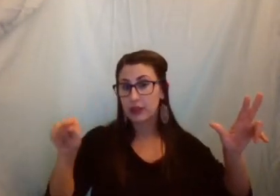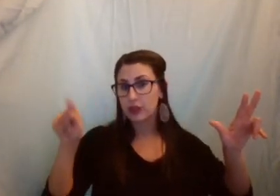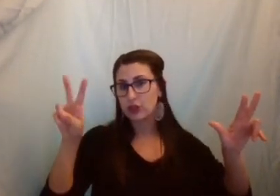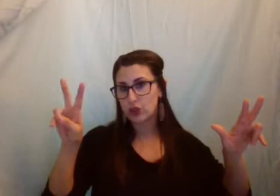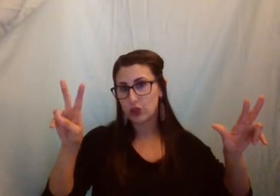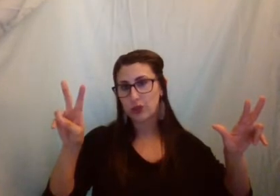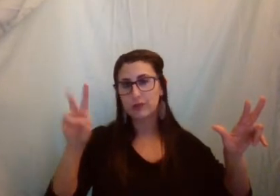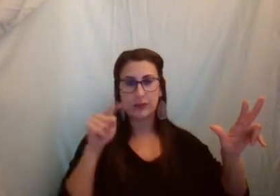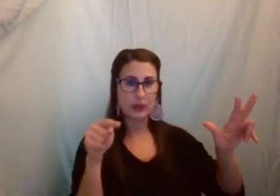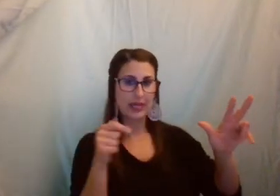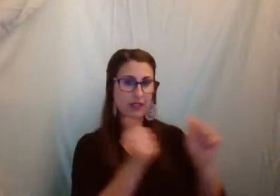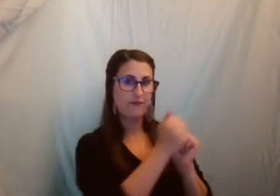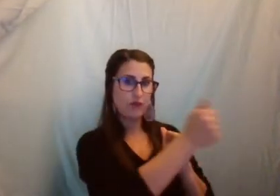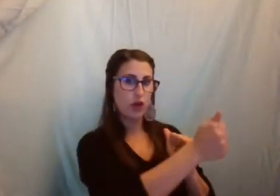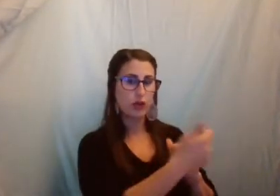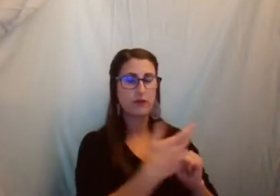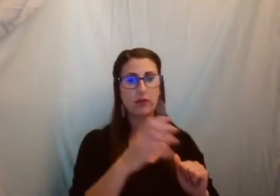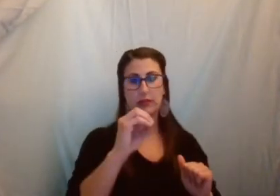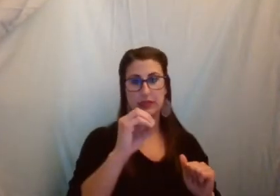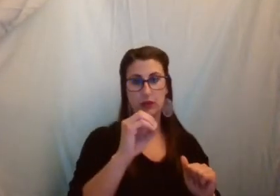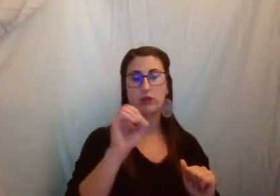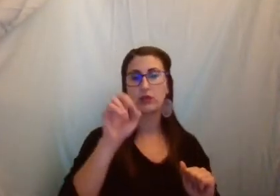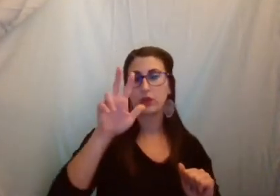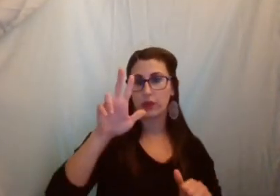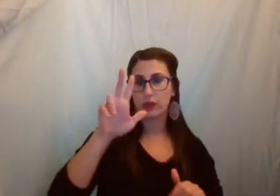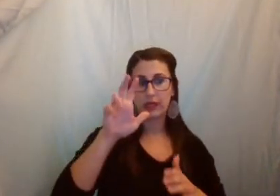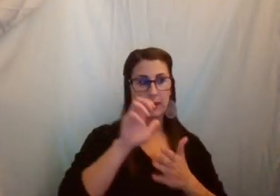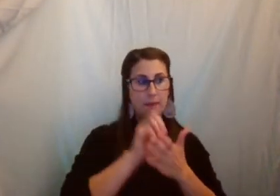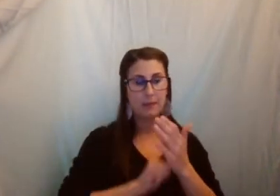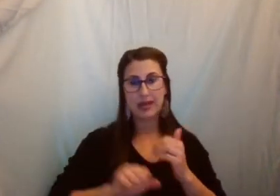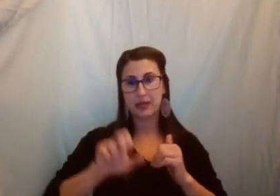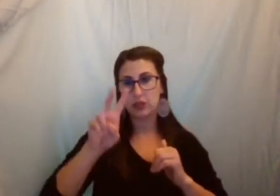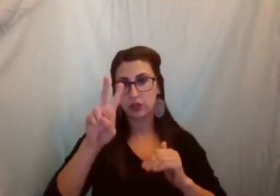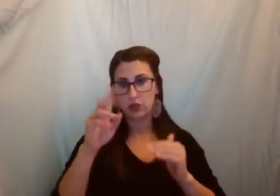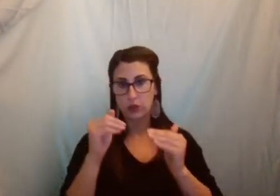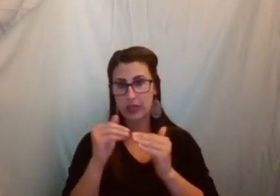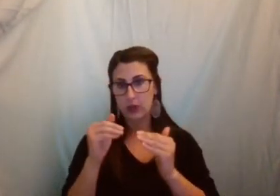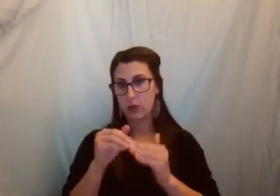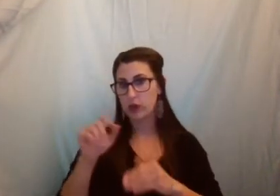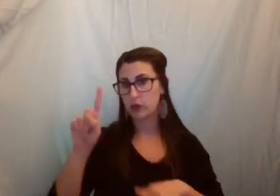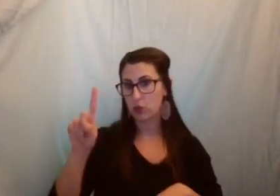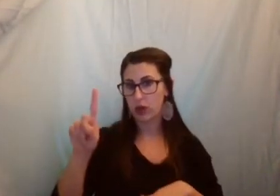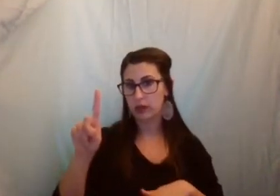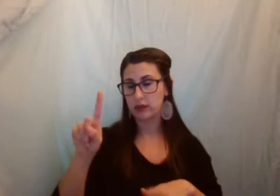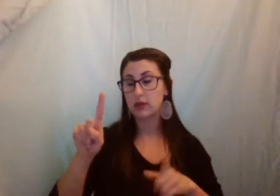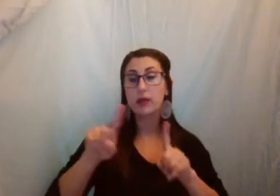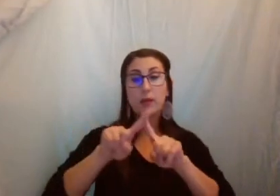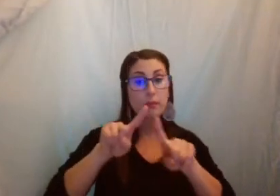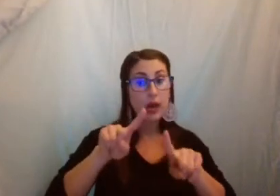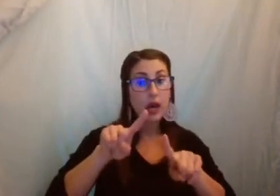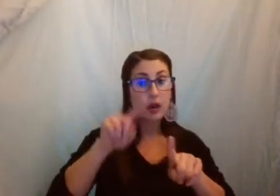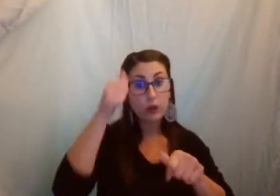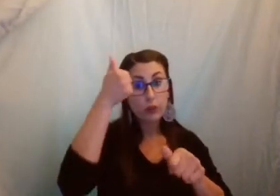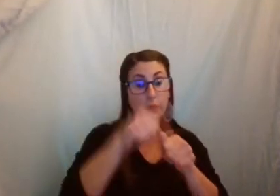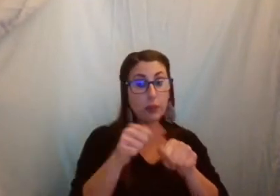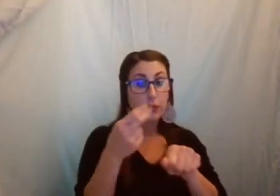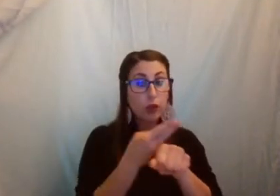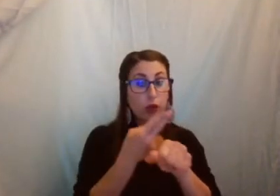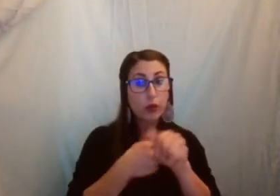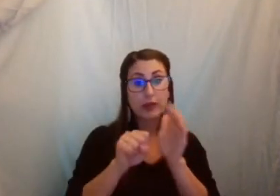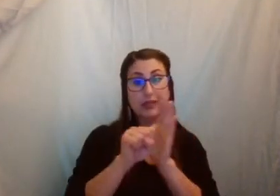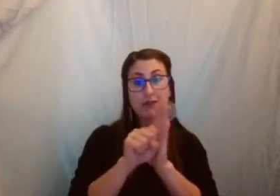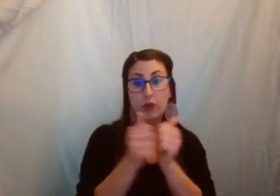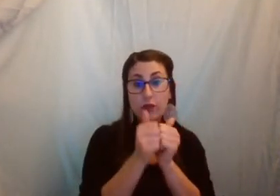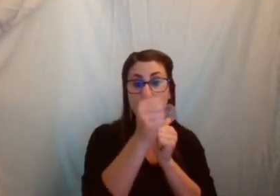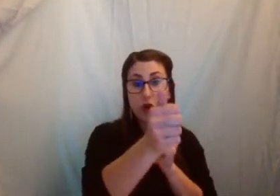So you subtract them. So 3 minus 2 is 1. So I'm going to put 1, but take the sign of the further number. The further number was